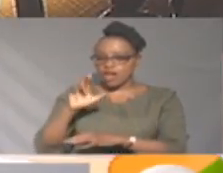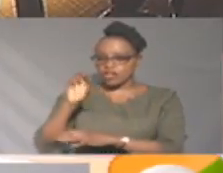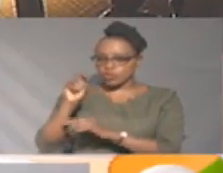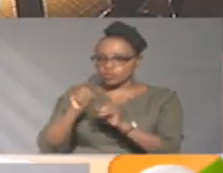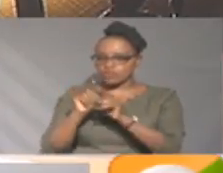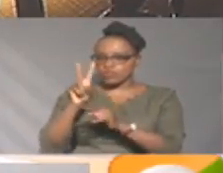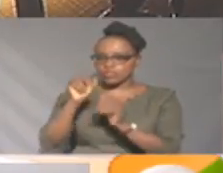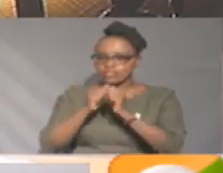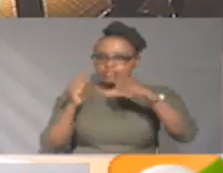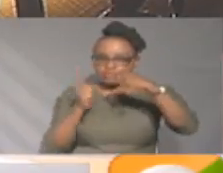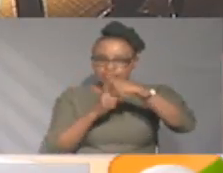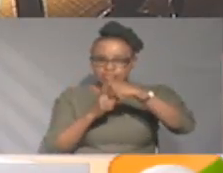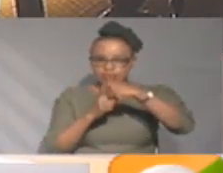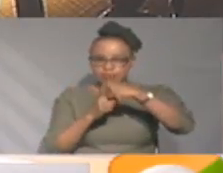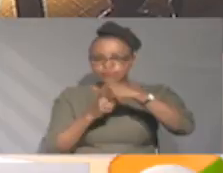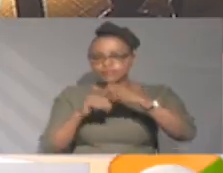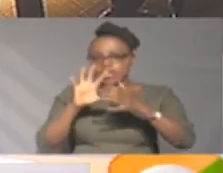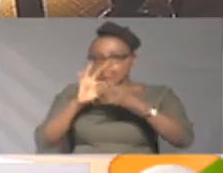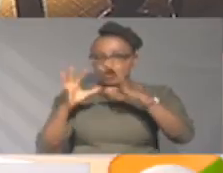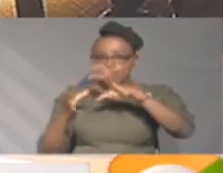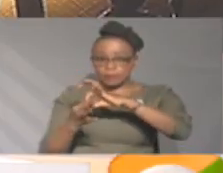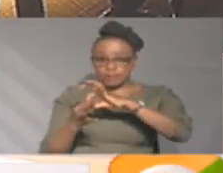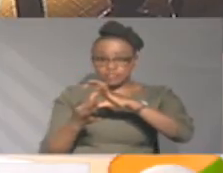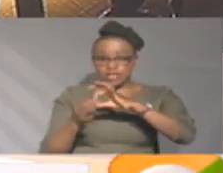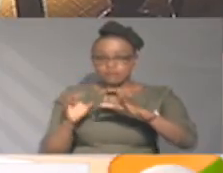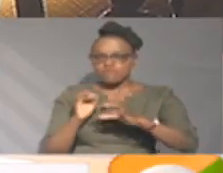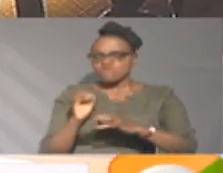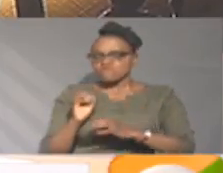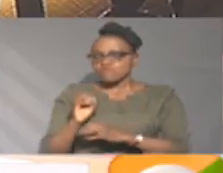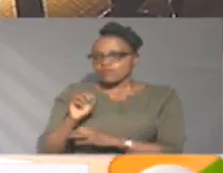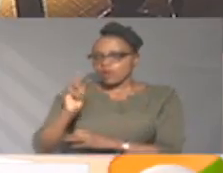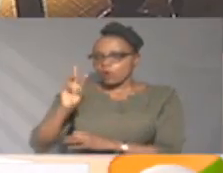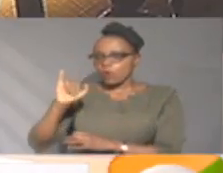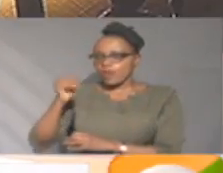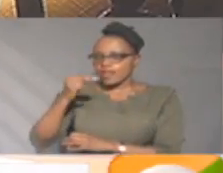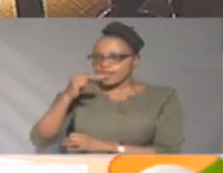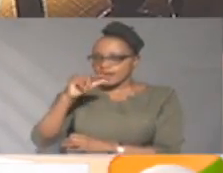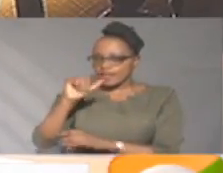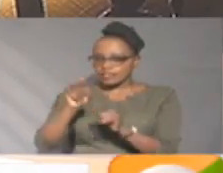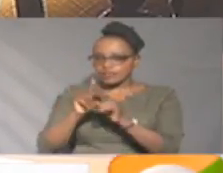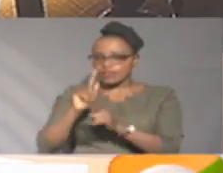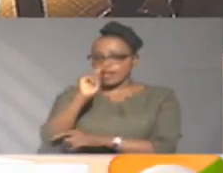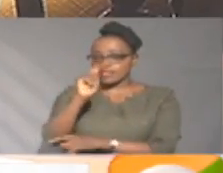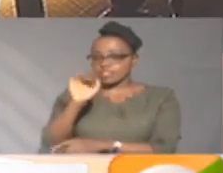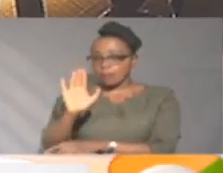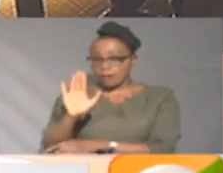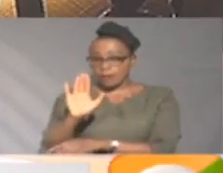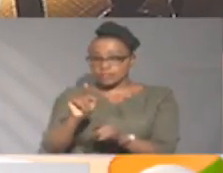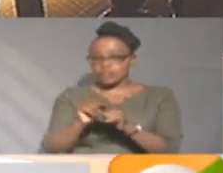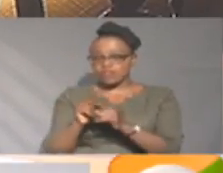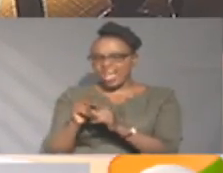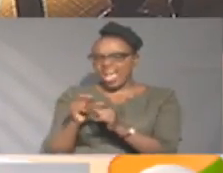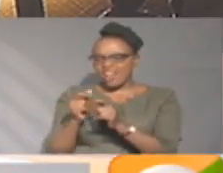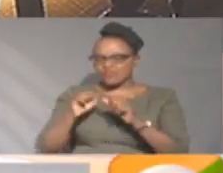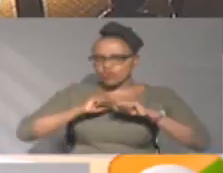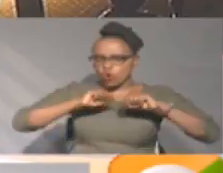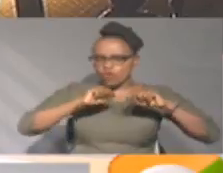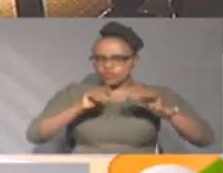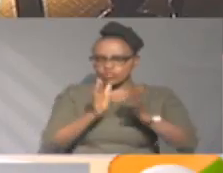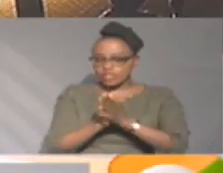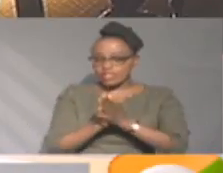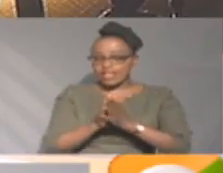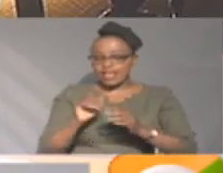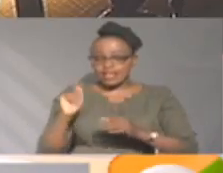Kenya's 2016 appearance at the Olympics. Waihiga lifting the lid on the fiasco in his testimony that a number of officials in the Kenyan